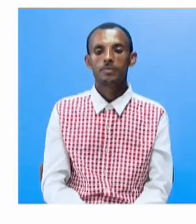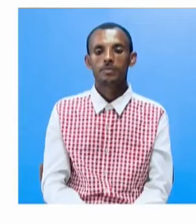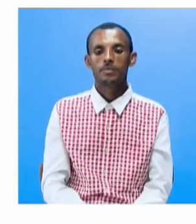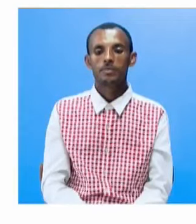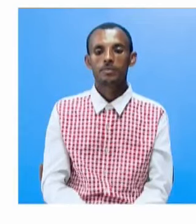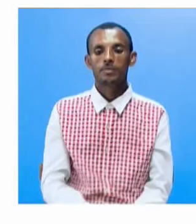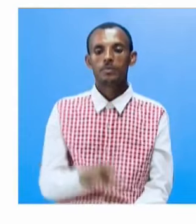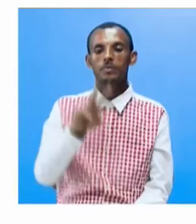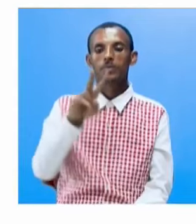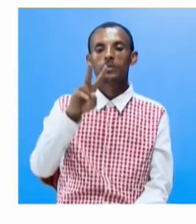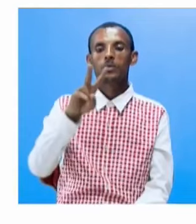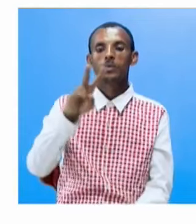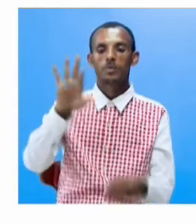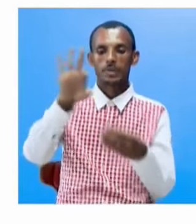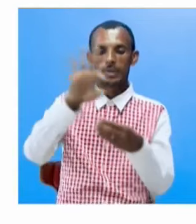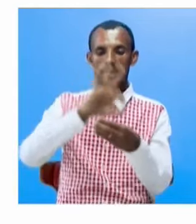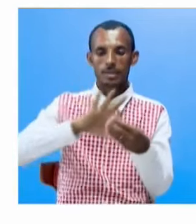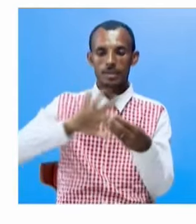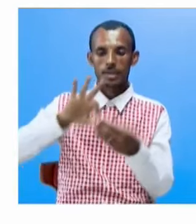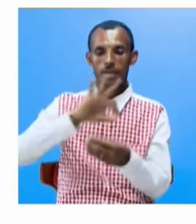two circles are